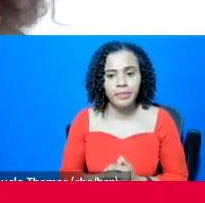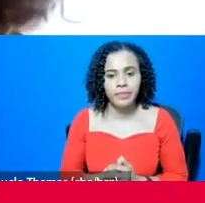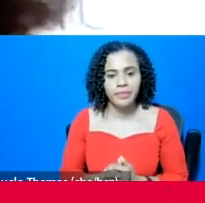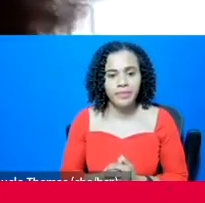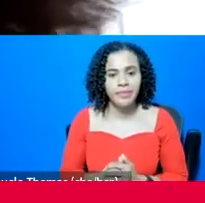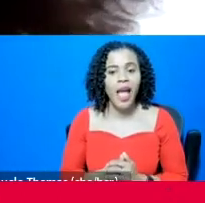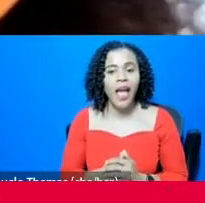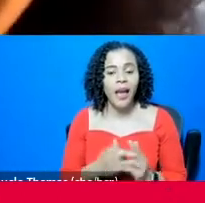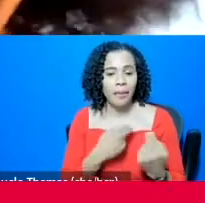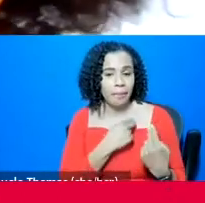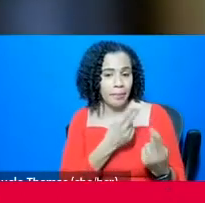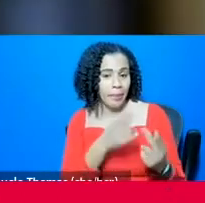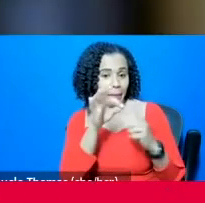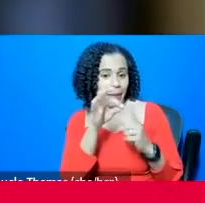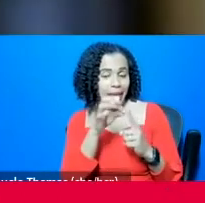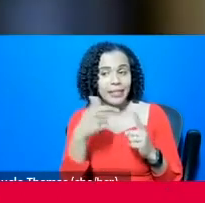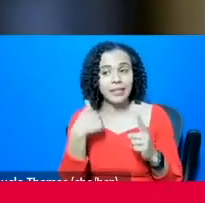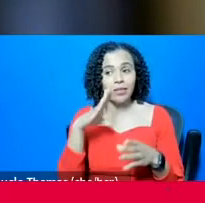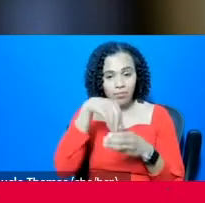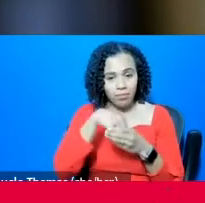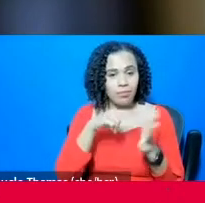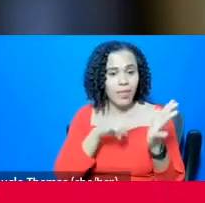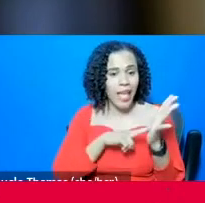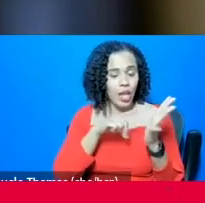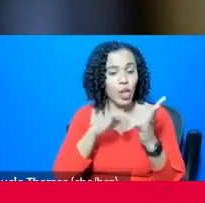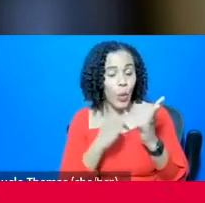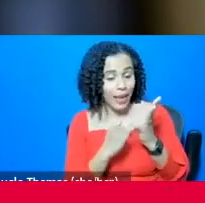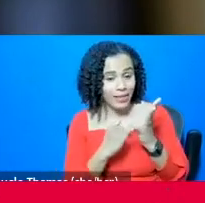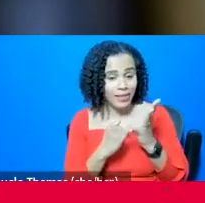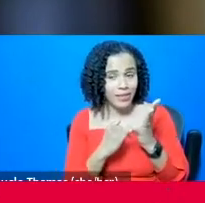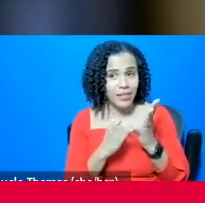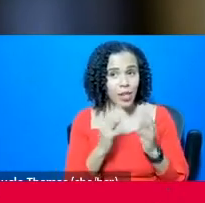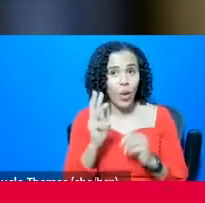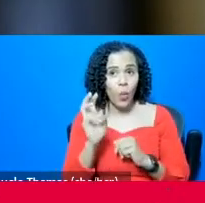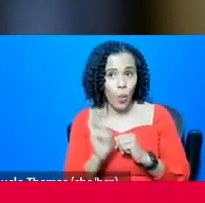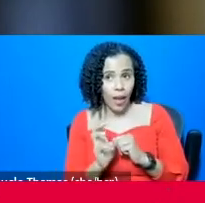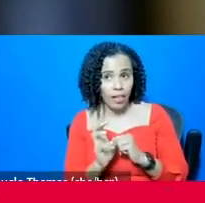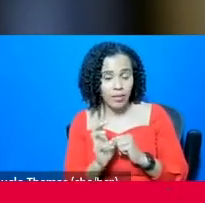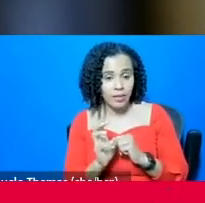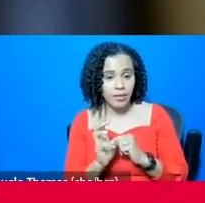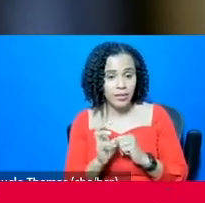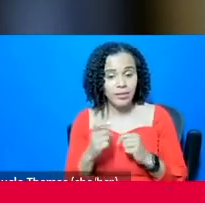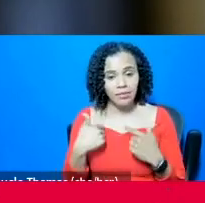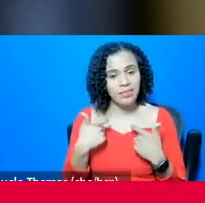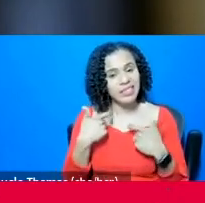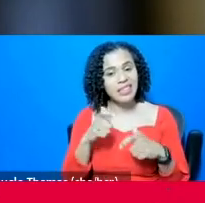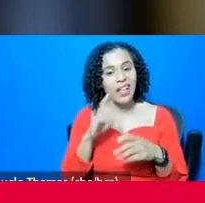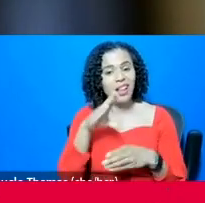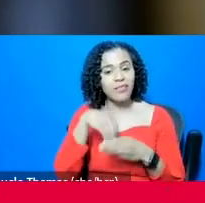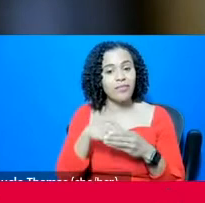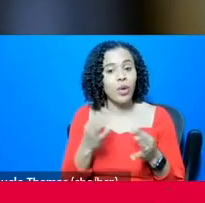As someone that was part of NUS and has been part of student unions and NUS Wales and still exists in the political sphere that